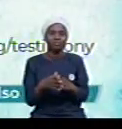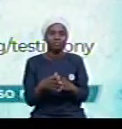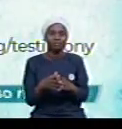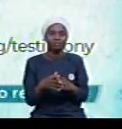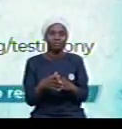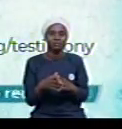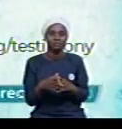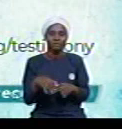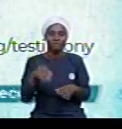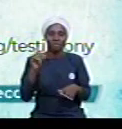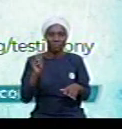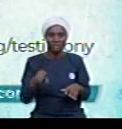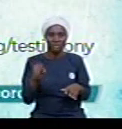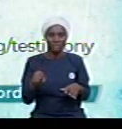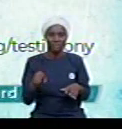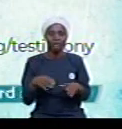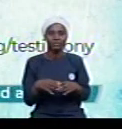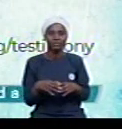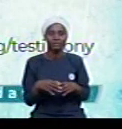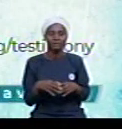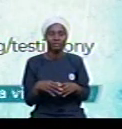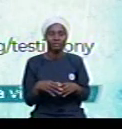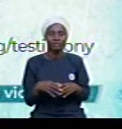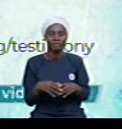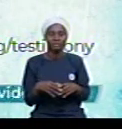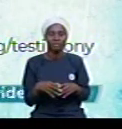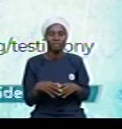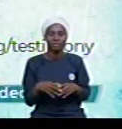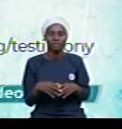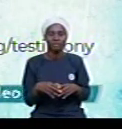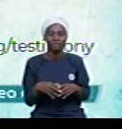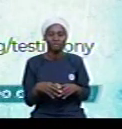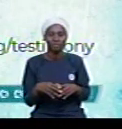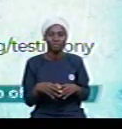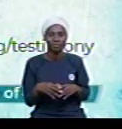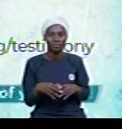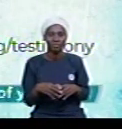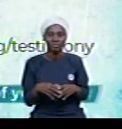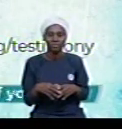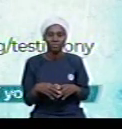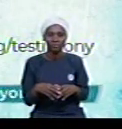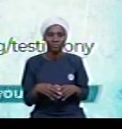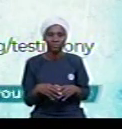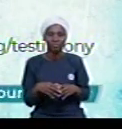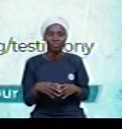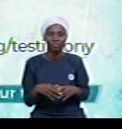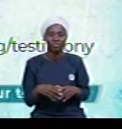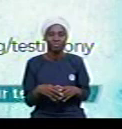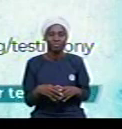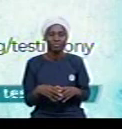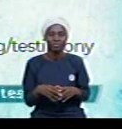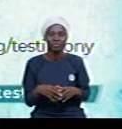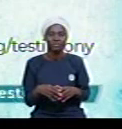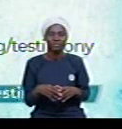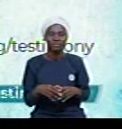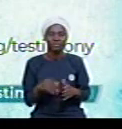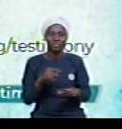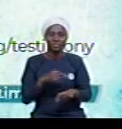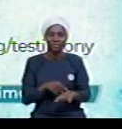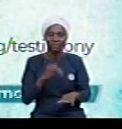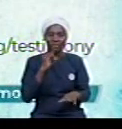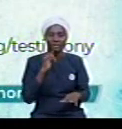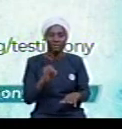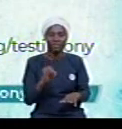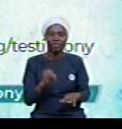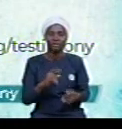Yes, online, day five is turning out to be a very happy day as there are so many testimonies